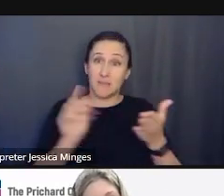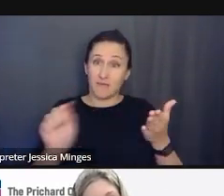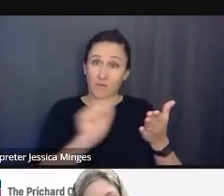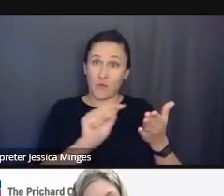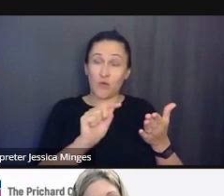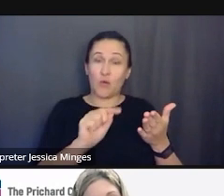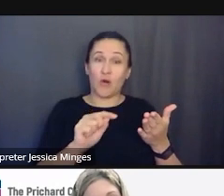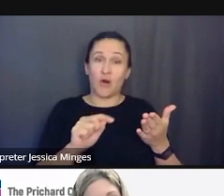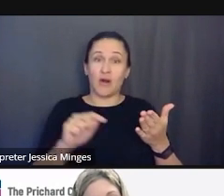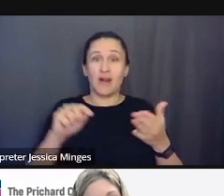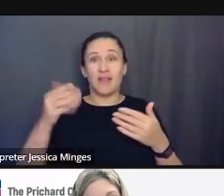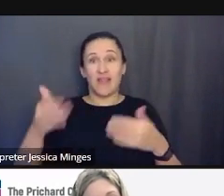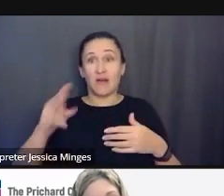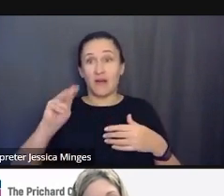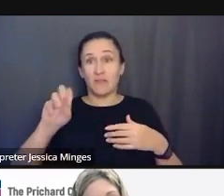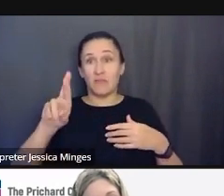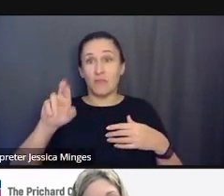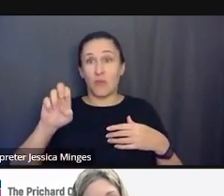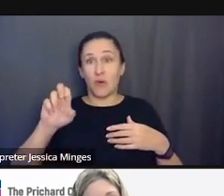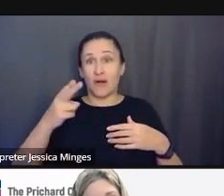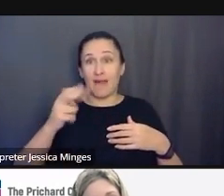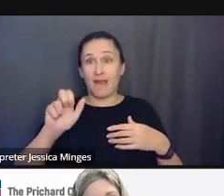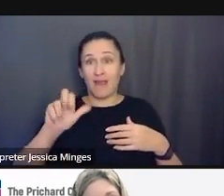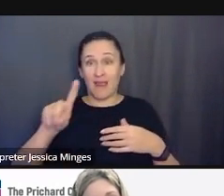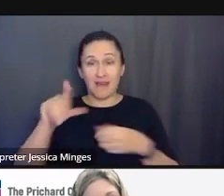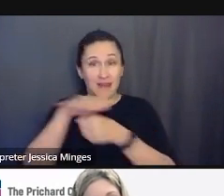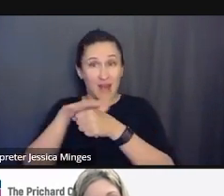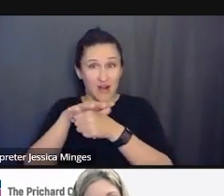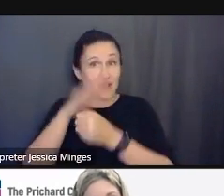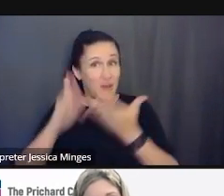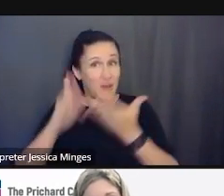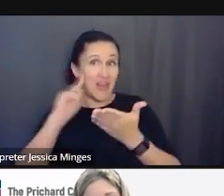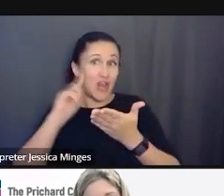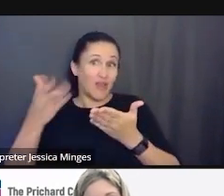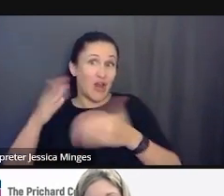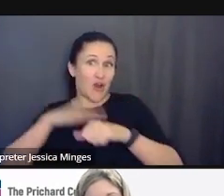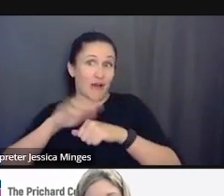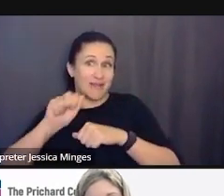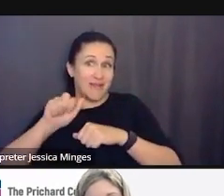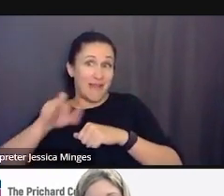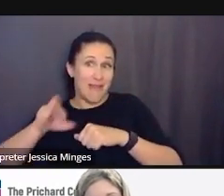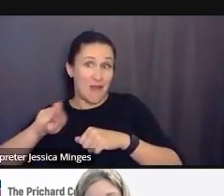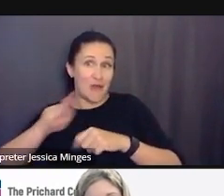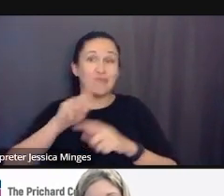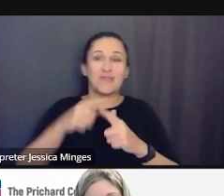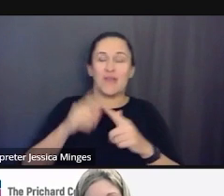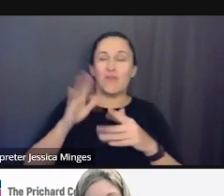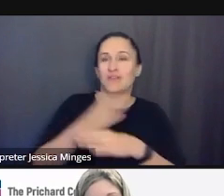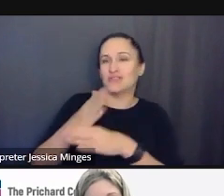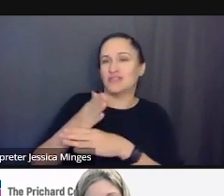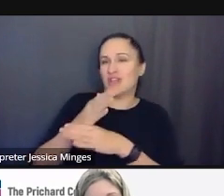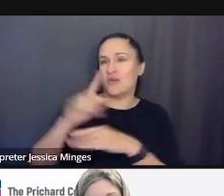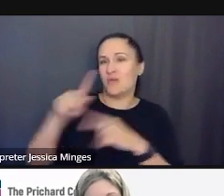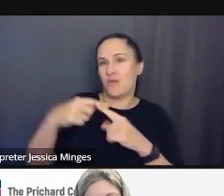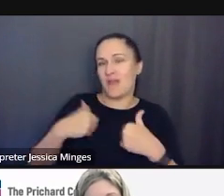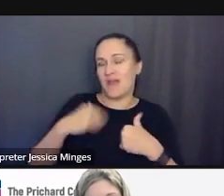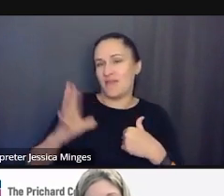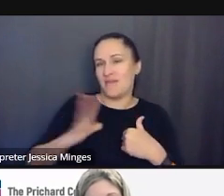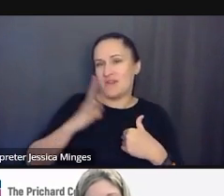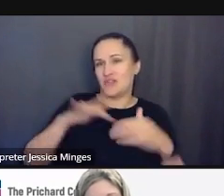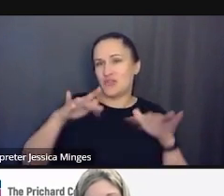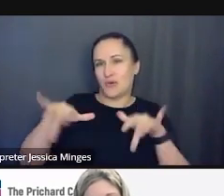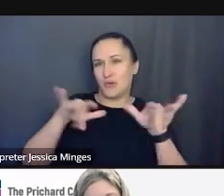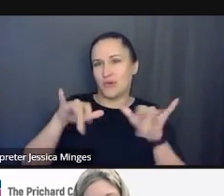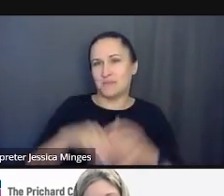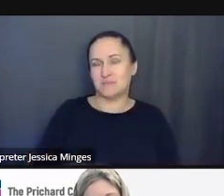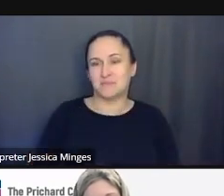greater Moorhead area, you might be able to hear it on the air. So that would be exciting too. But we will share that once we have the official recording.